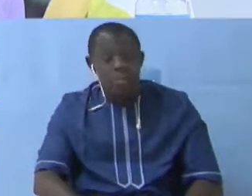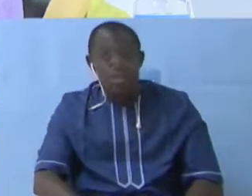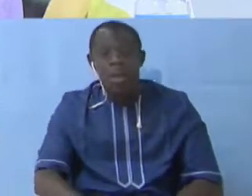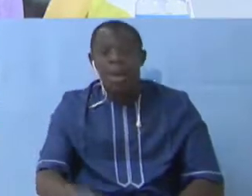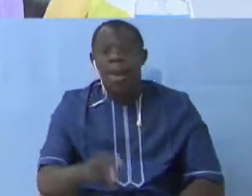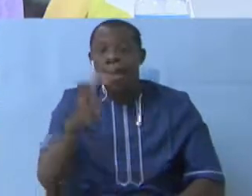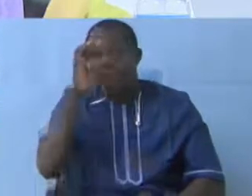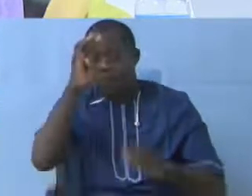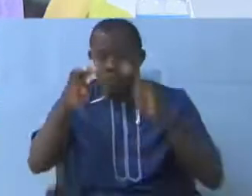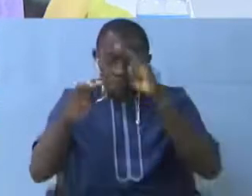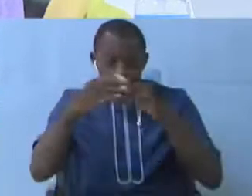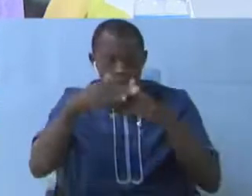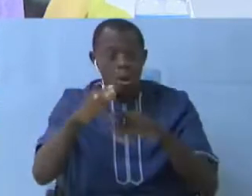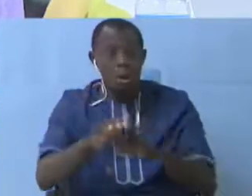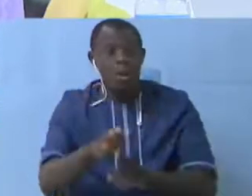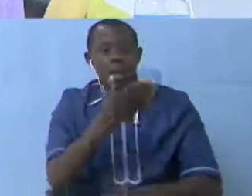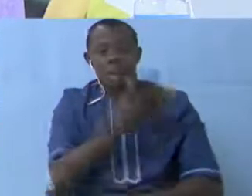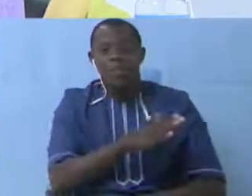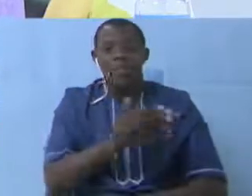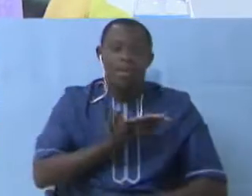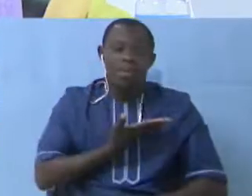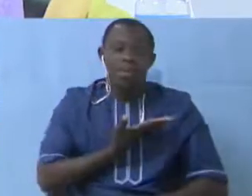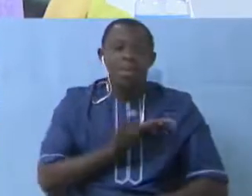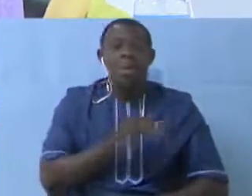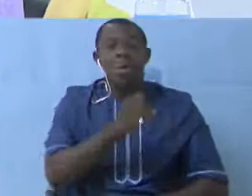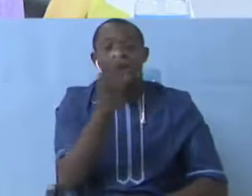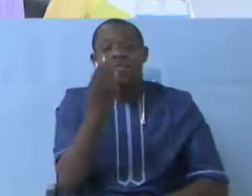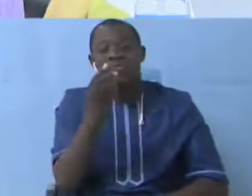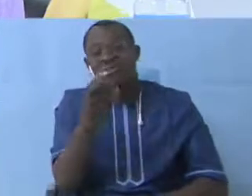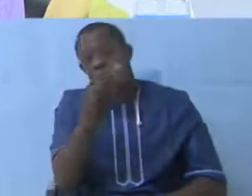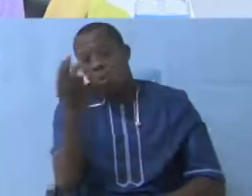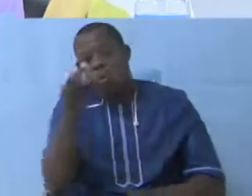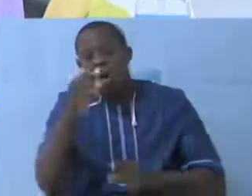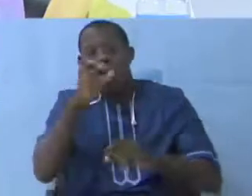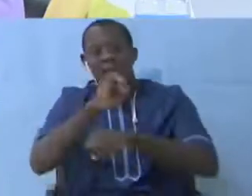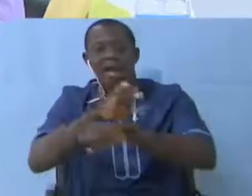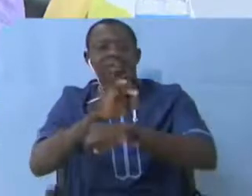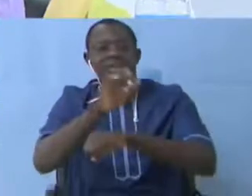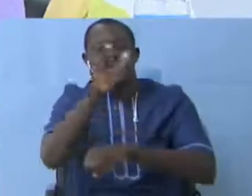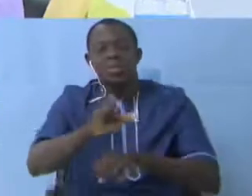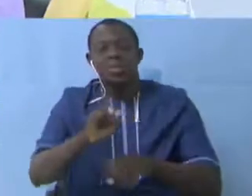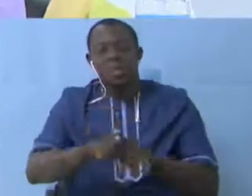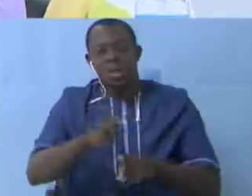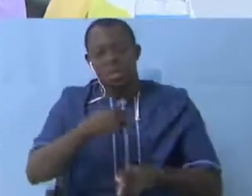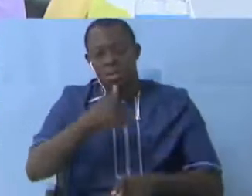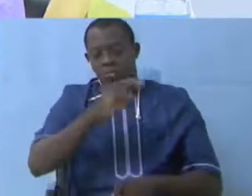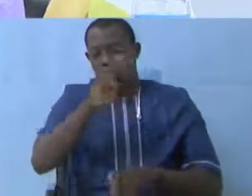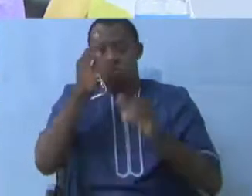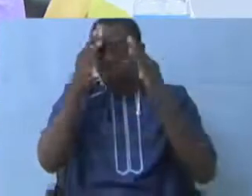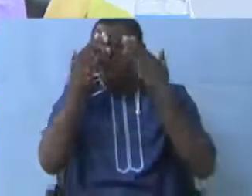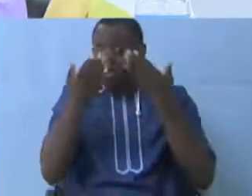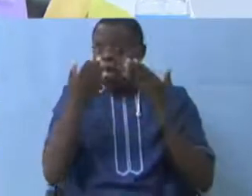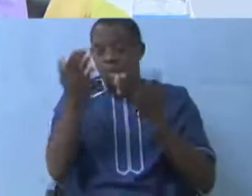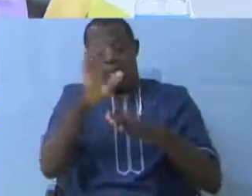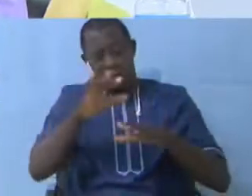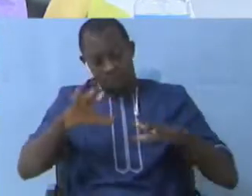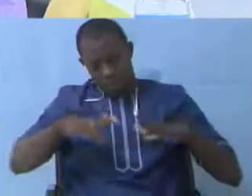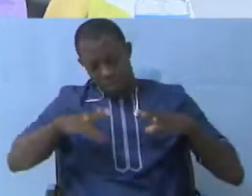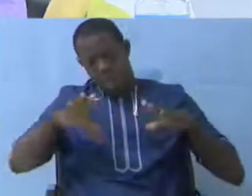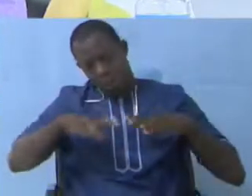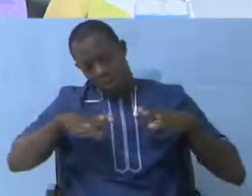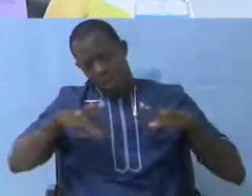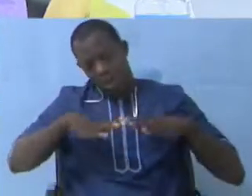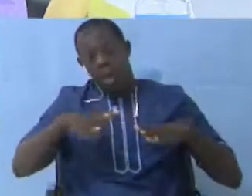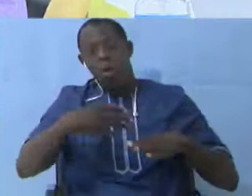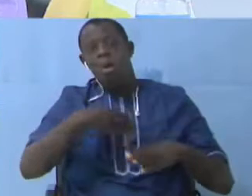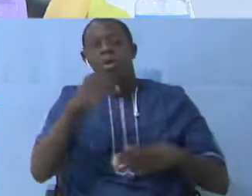few advisors. So I don't know. It was a way of further preparing himself for the exit. nit ñu néew daal la